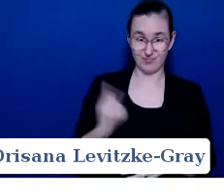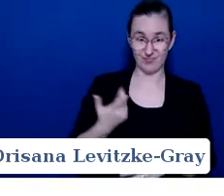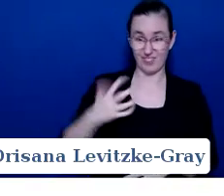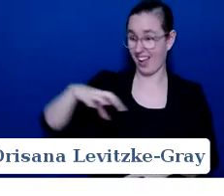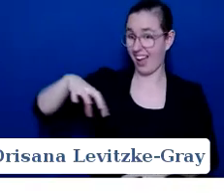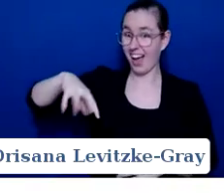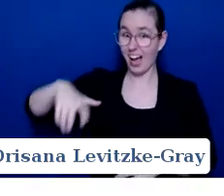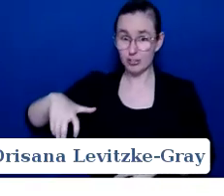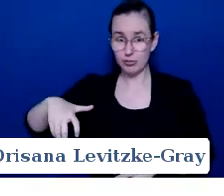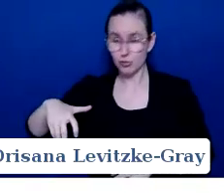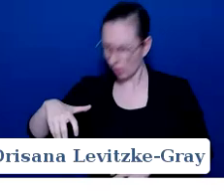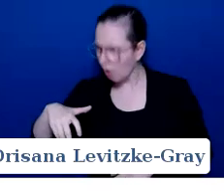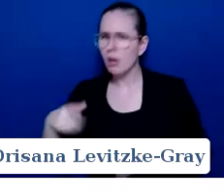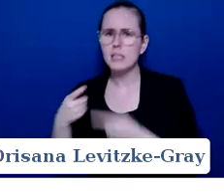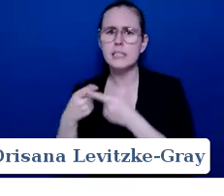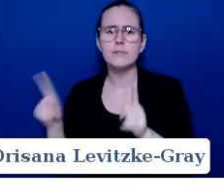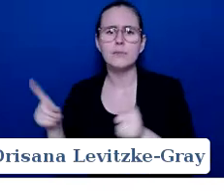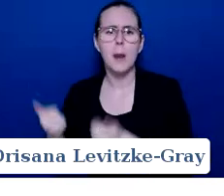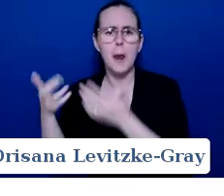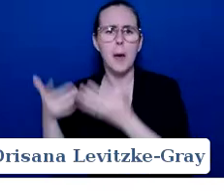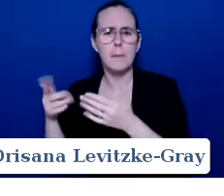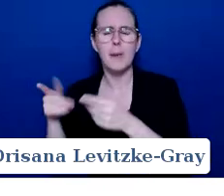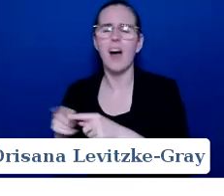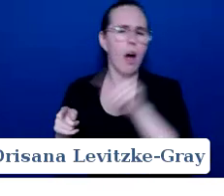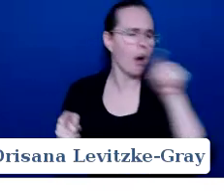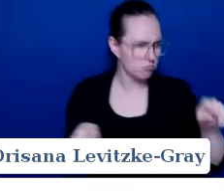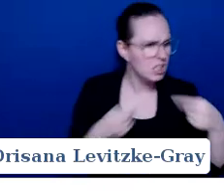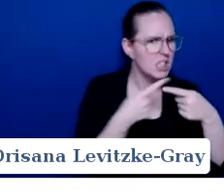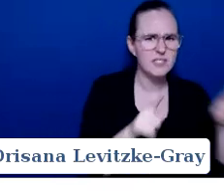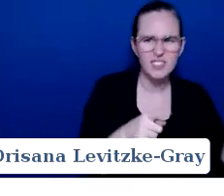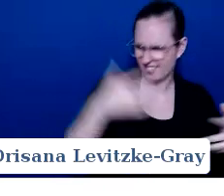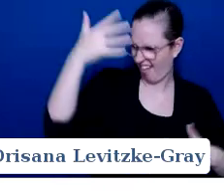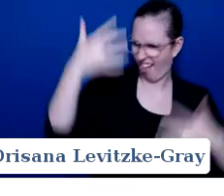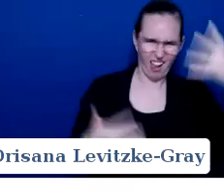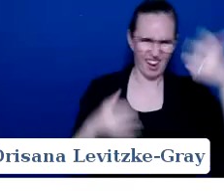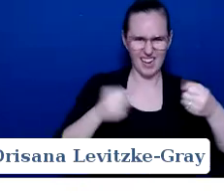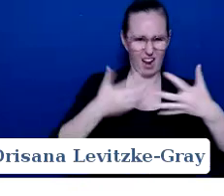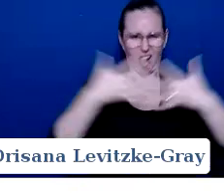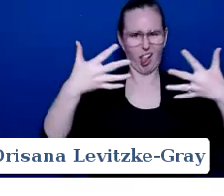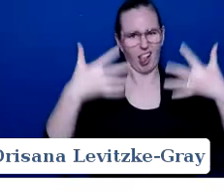with disability. And these figures can usually they provide complementary